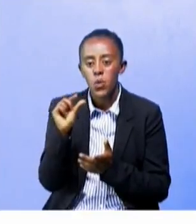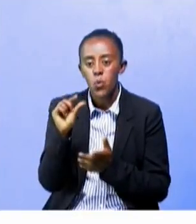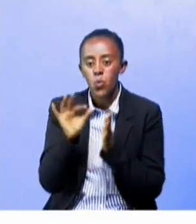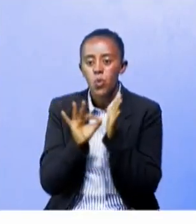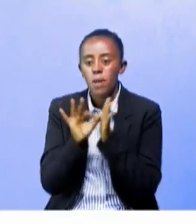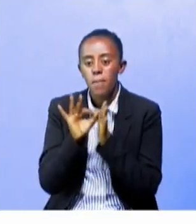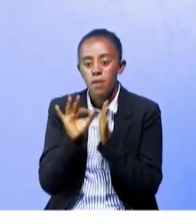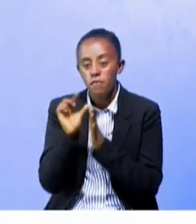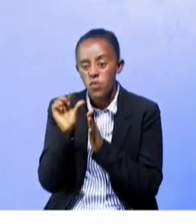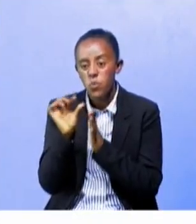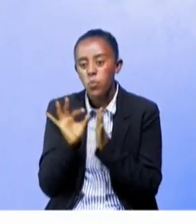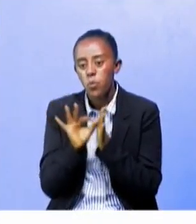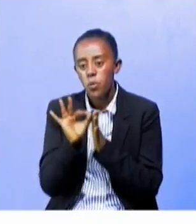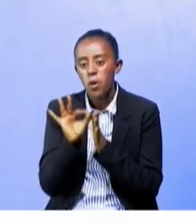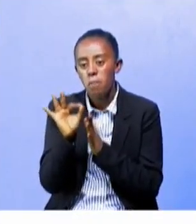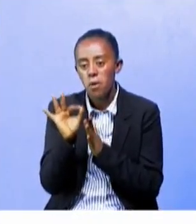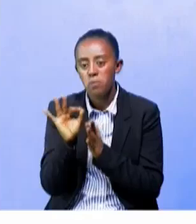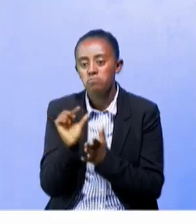number of